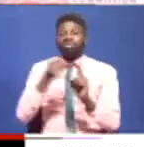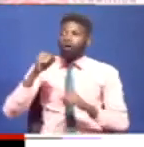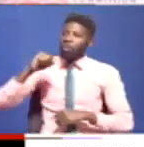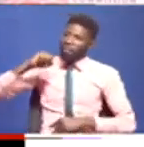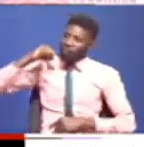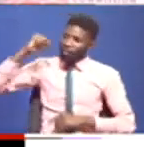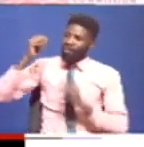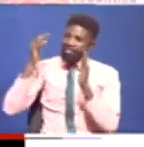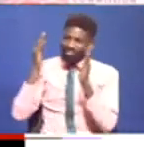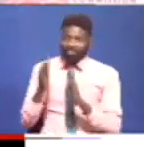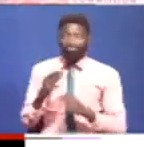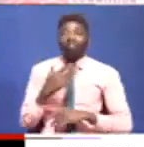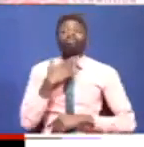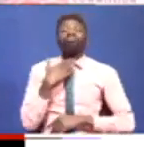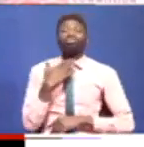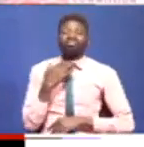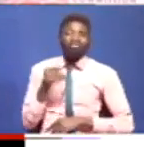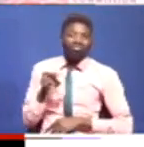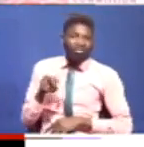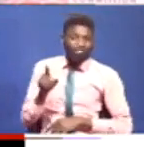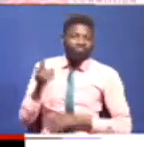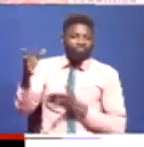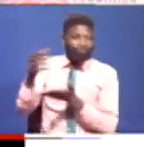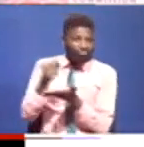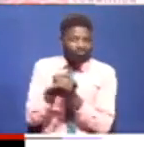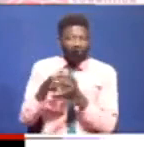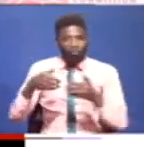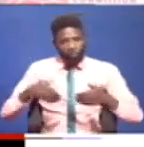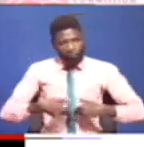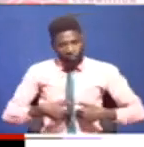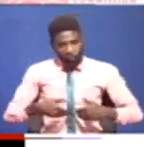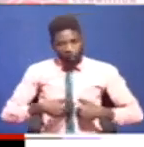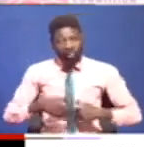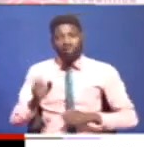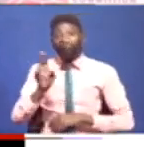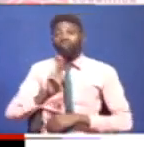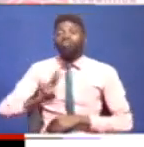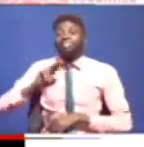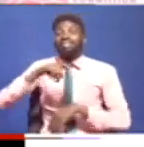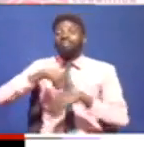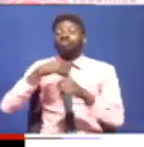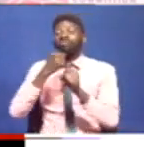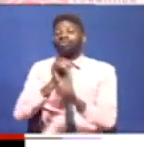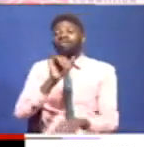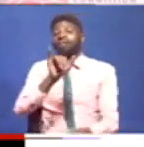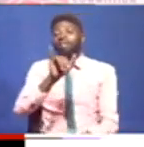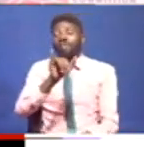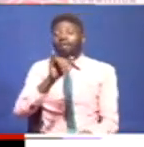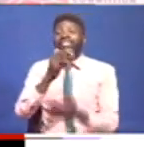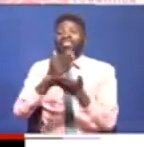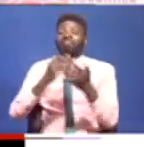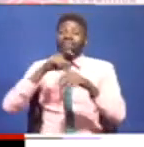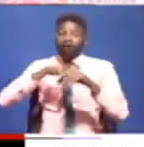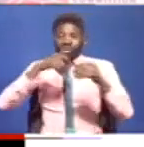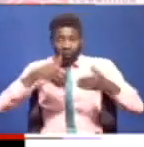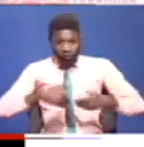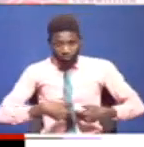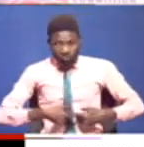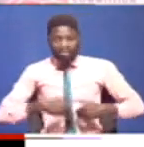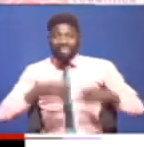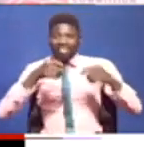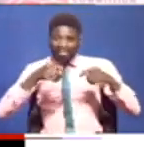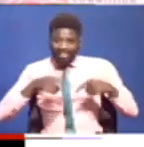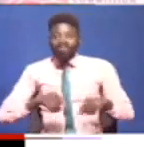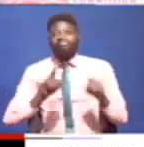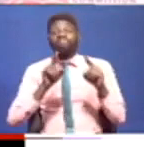would want to recruit, and when they do it, sometimes they are the ones who end up being the